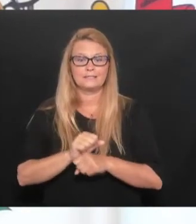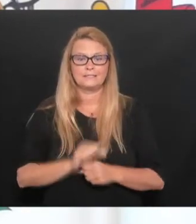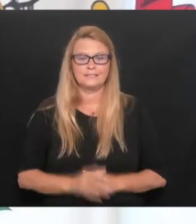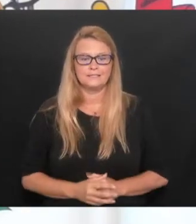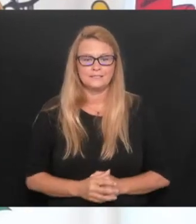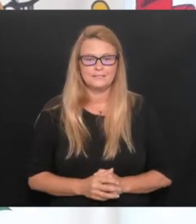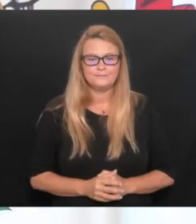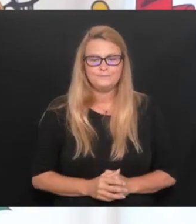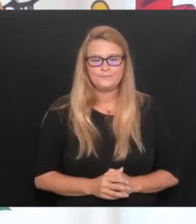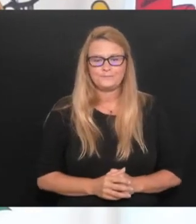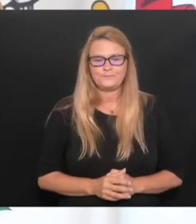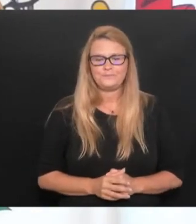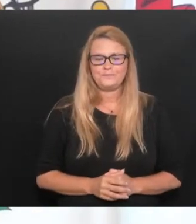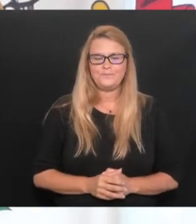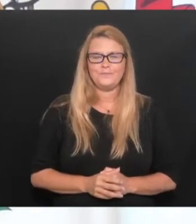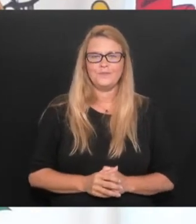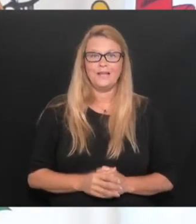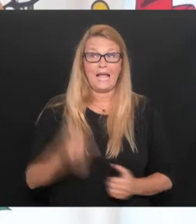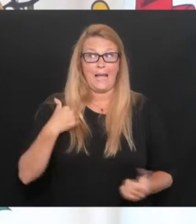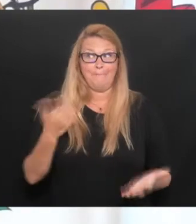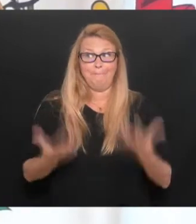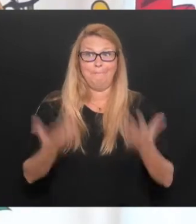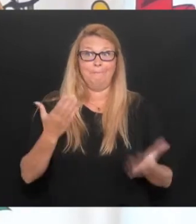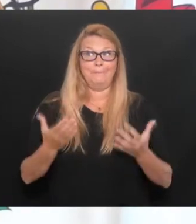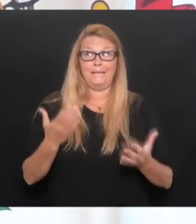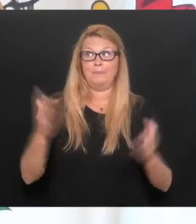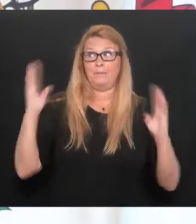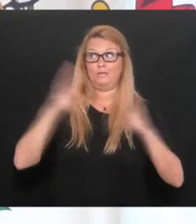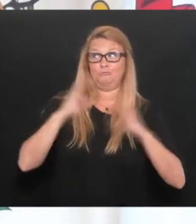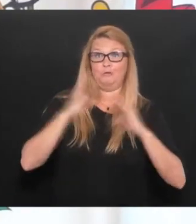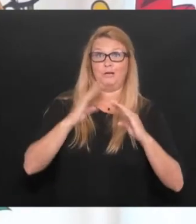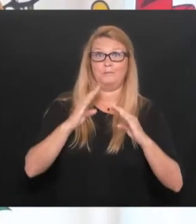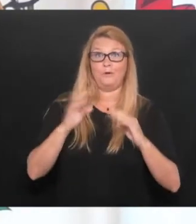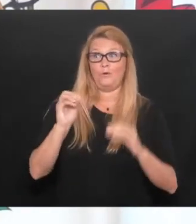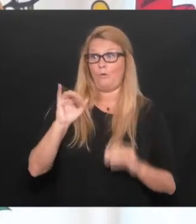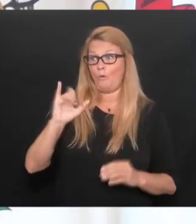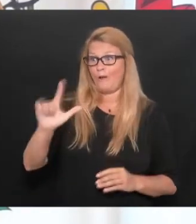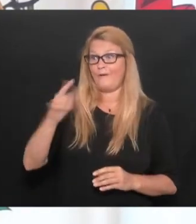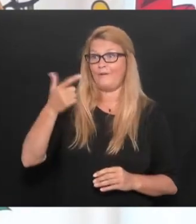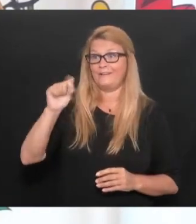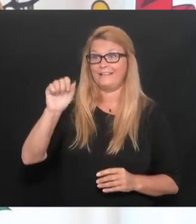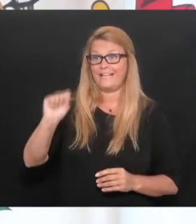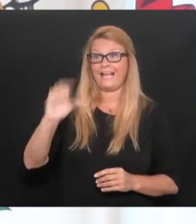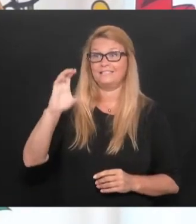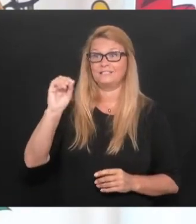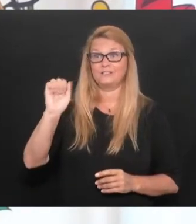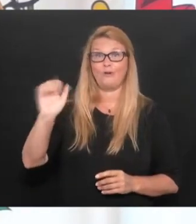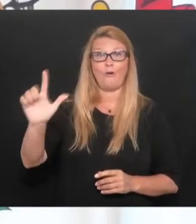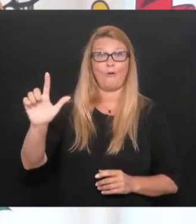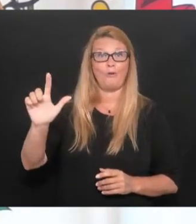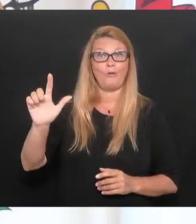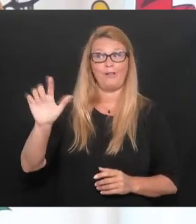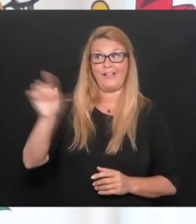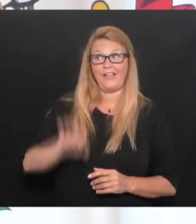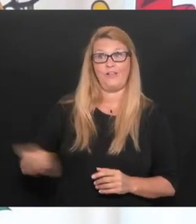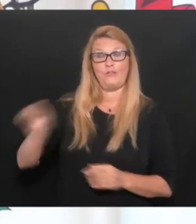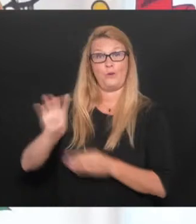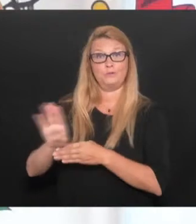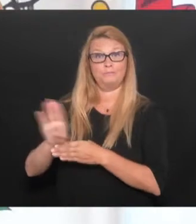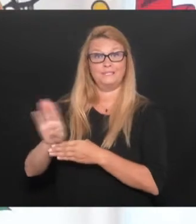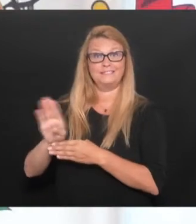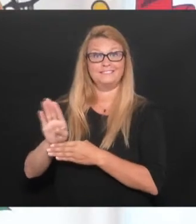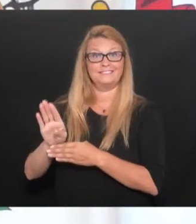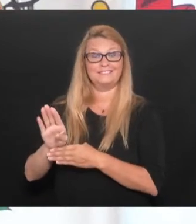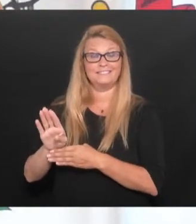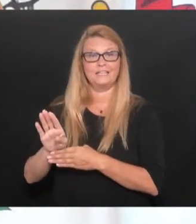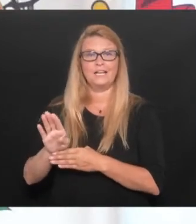bit of trouble by saying this and everything from the standpoint of the oil and gas and the coal people, but just think, I came to